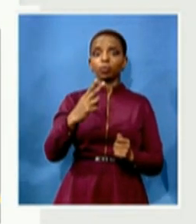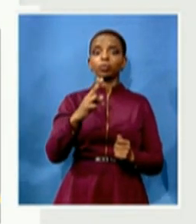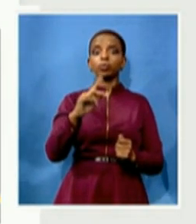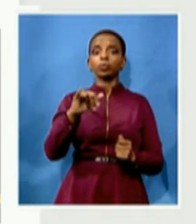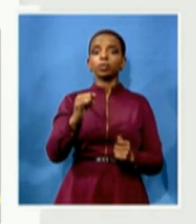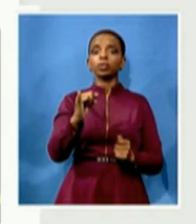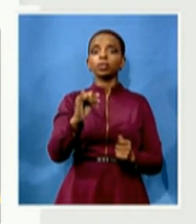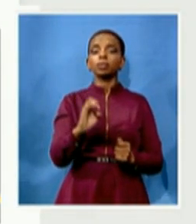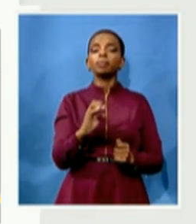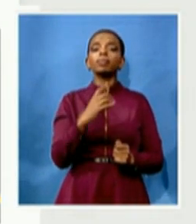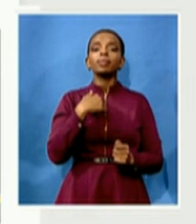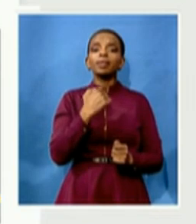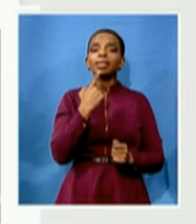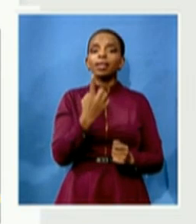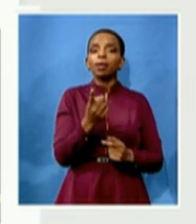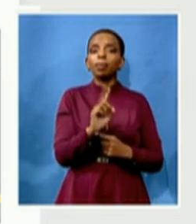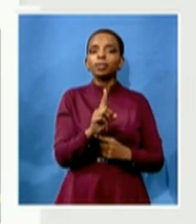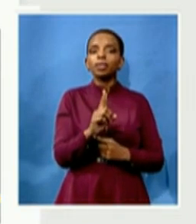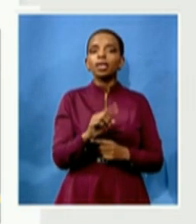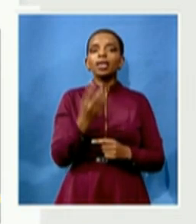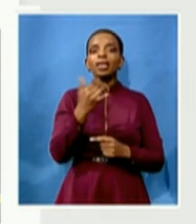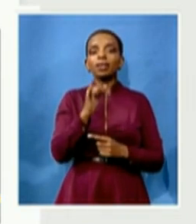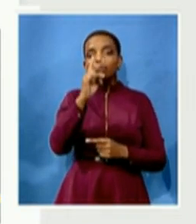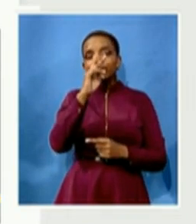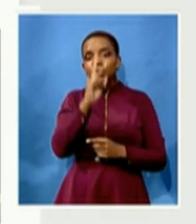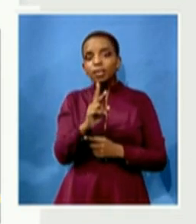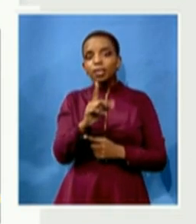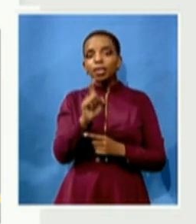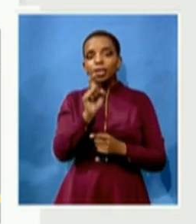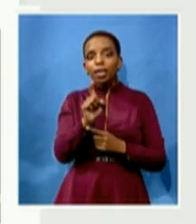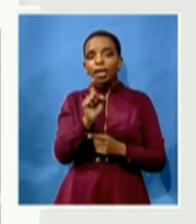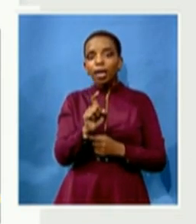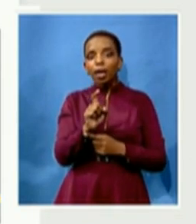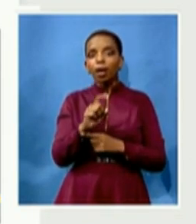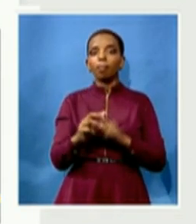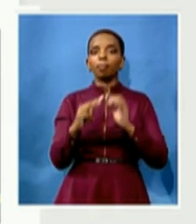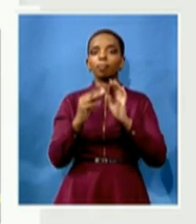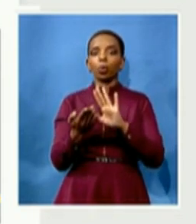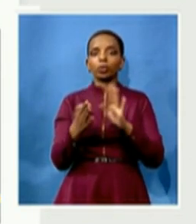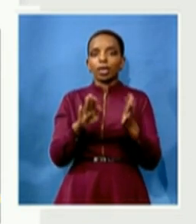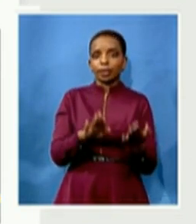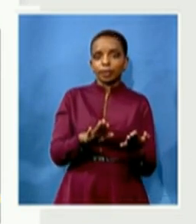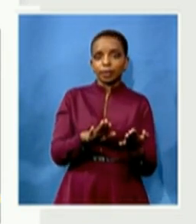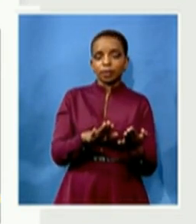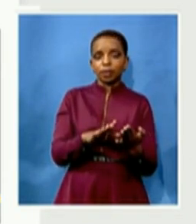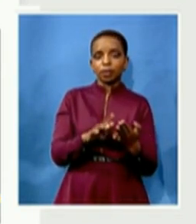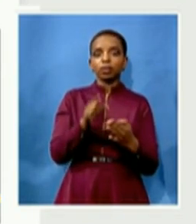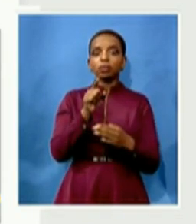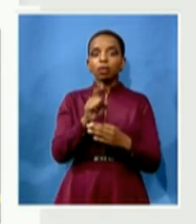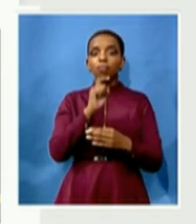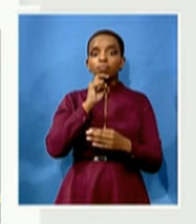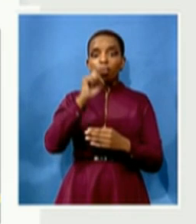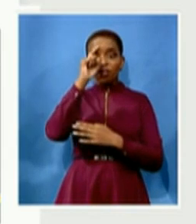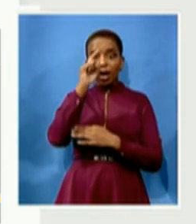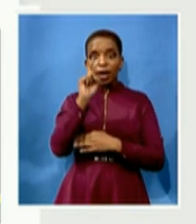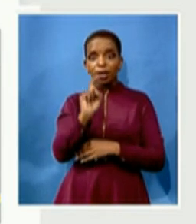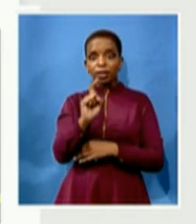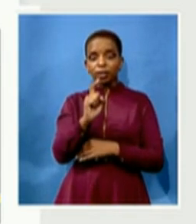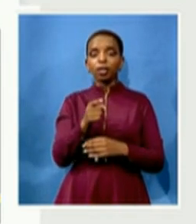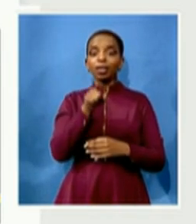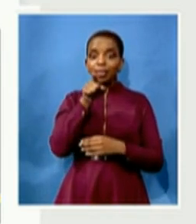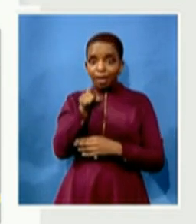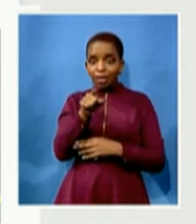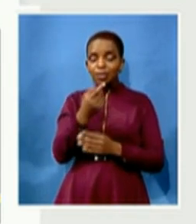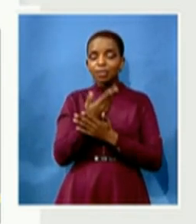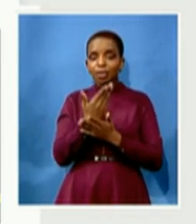mortality. So now we do seem to have sufficient data to be able to explain from first principles. This is not a